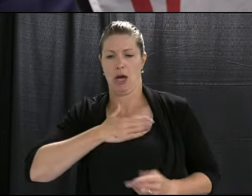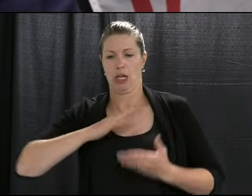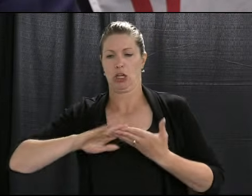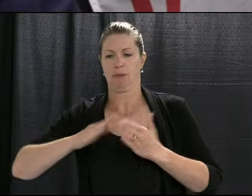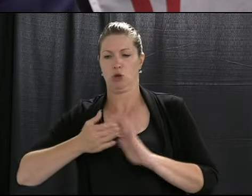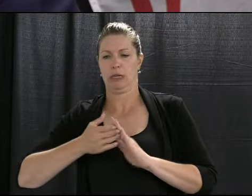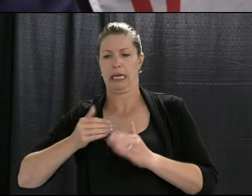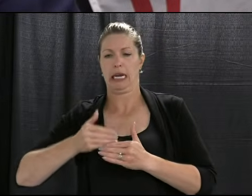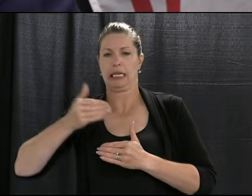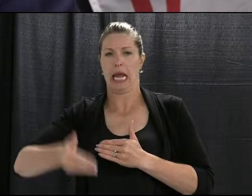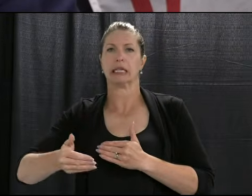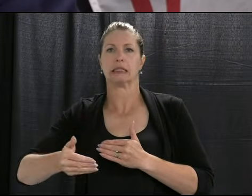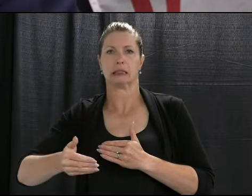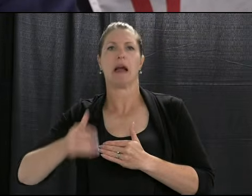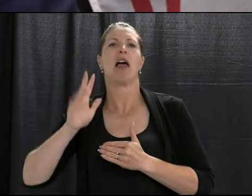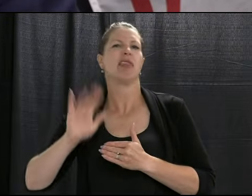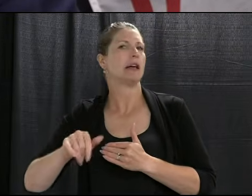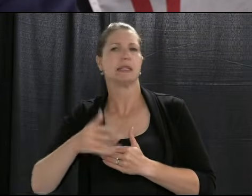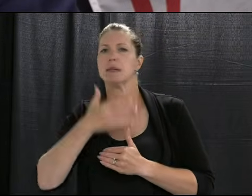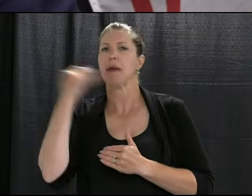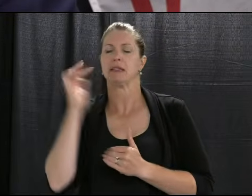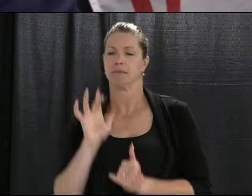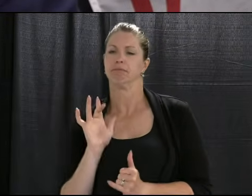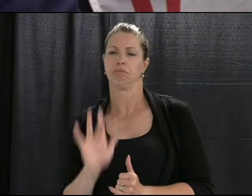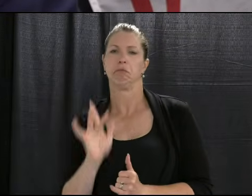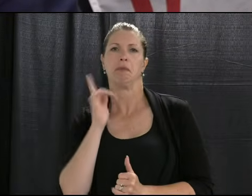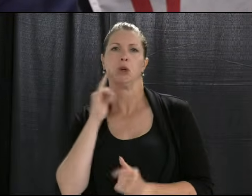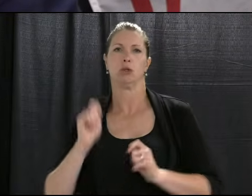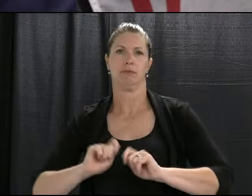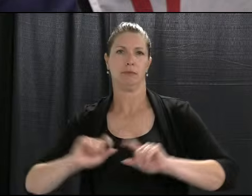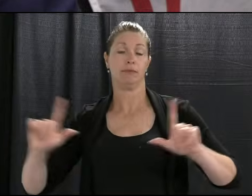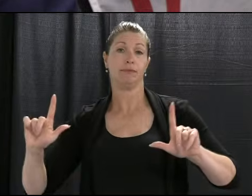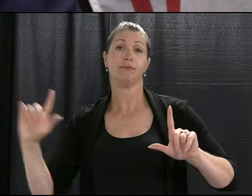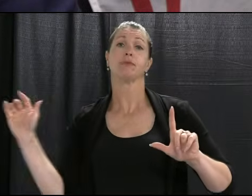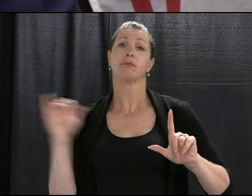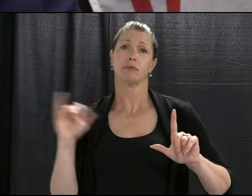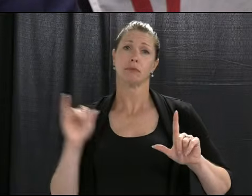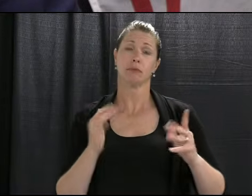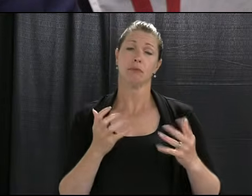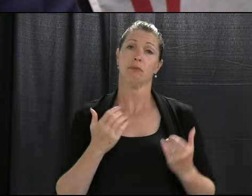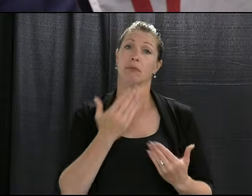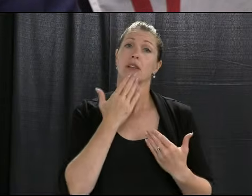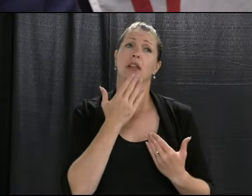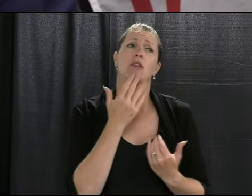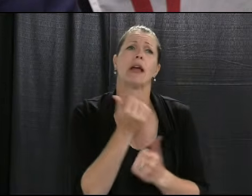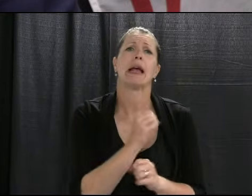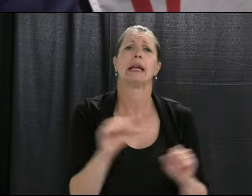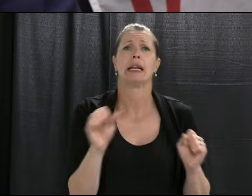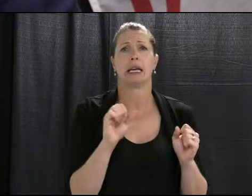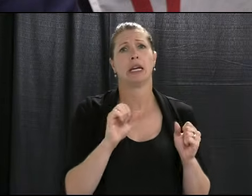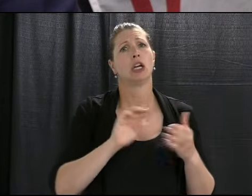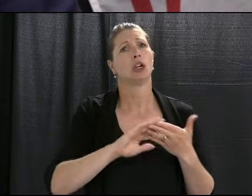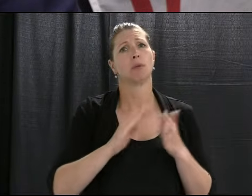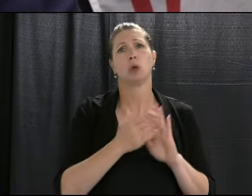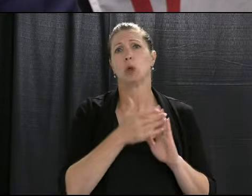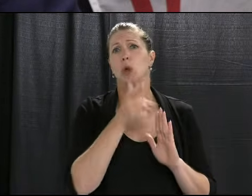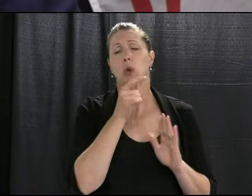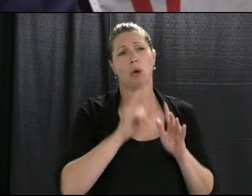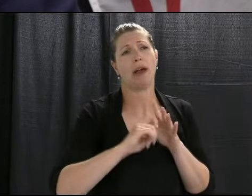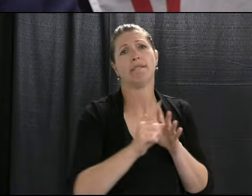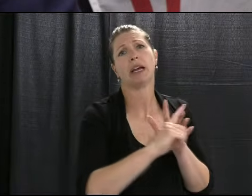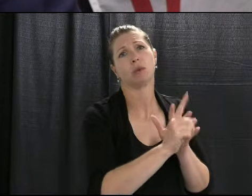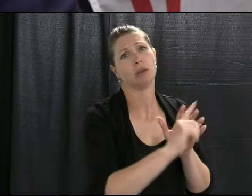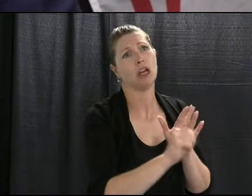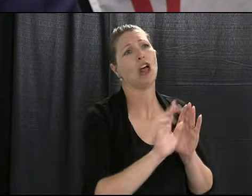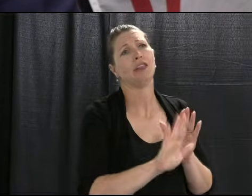Also, there's been lots of thank yous and bouquets tossed, and I want to thank the communities that have been evacuated for their cooperation. Sometimes